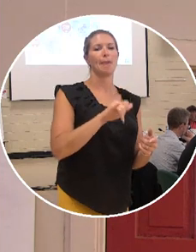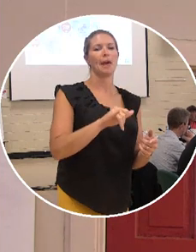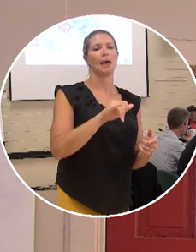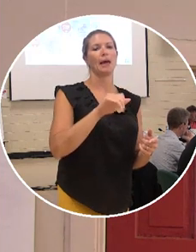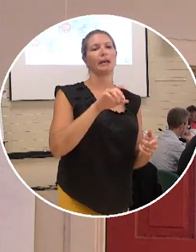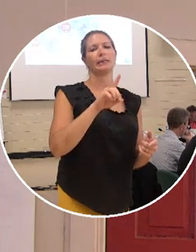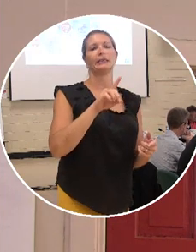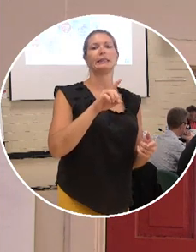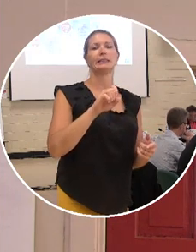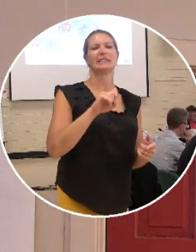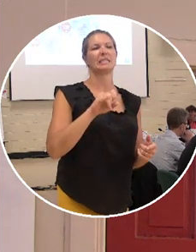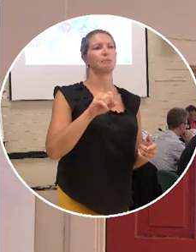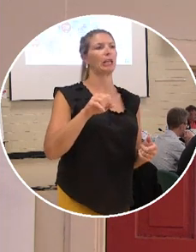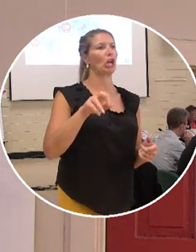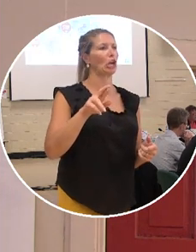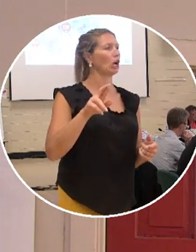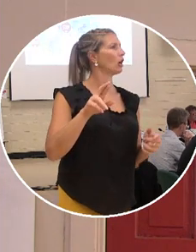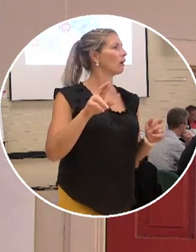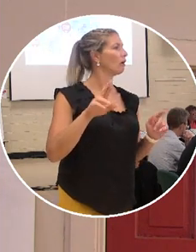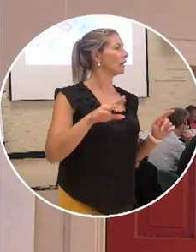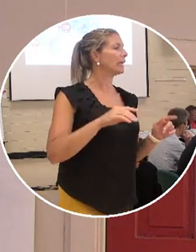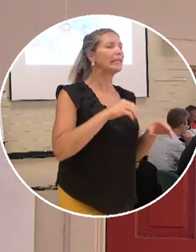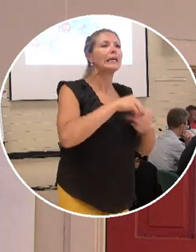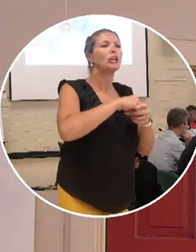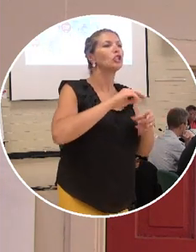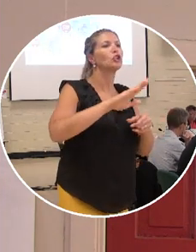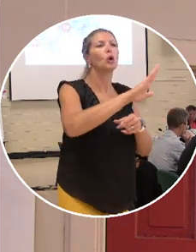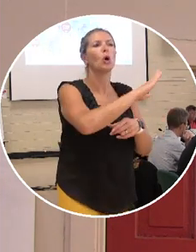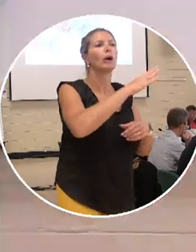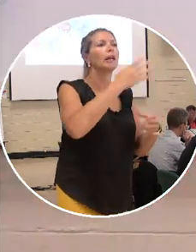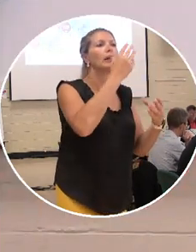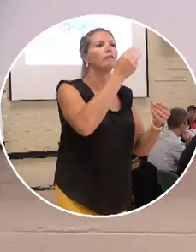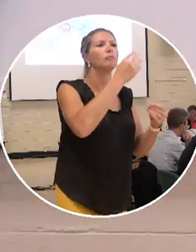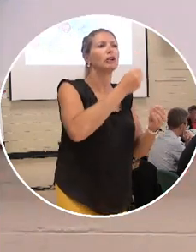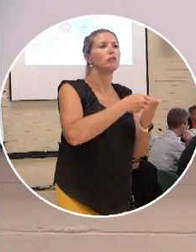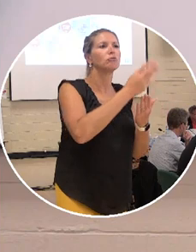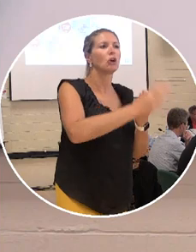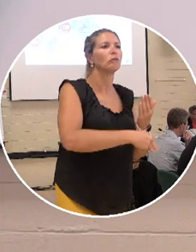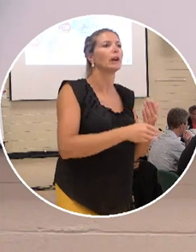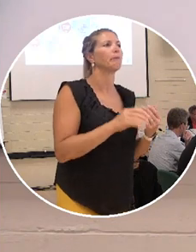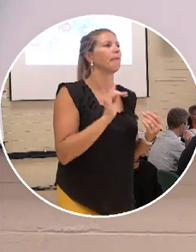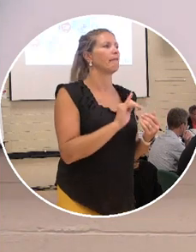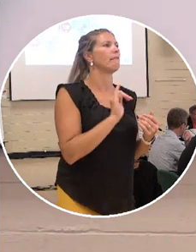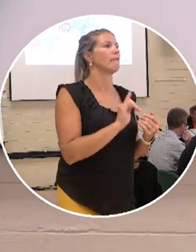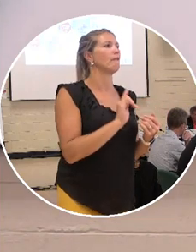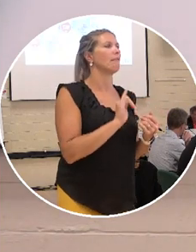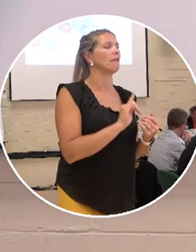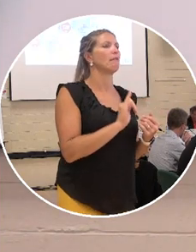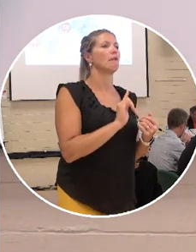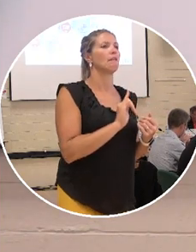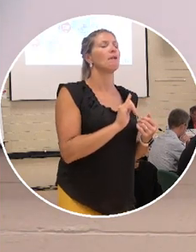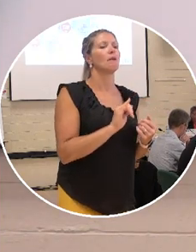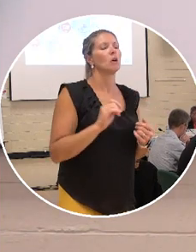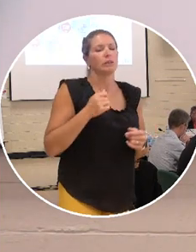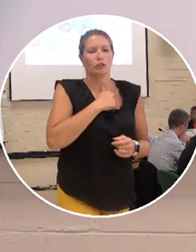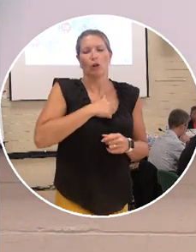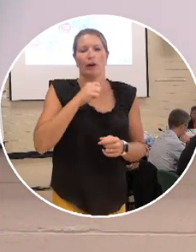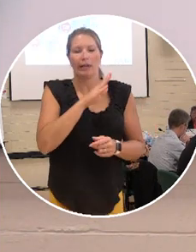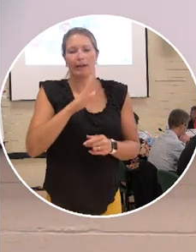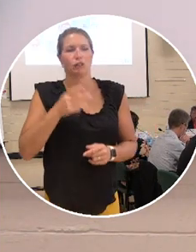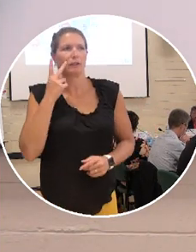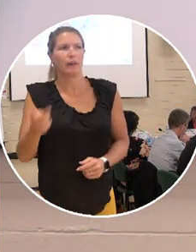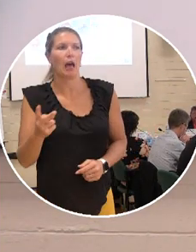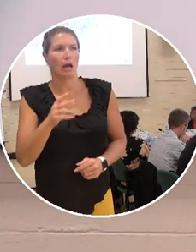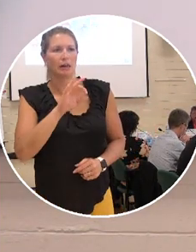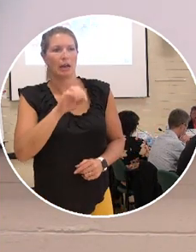was. It's in your package there. Oh, okay. Okay. I didn't have it open, so. Sorry. All right. Any